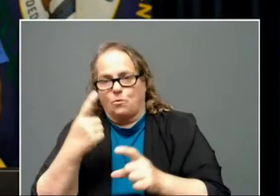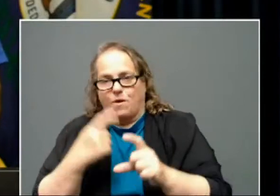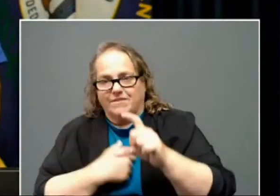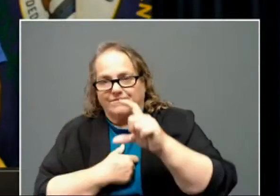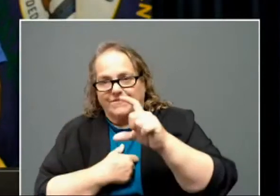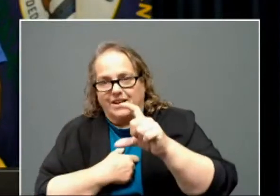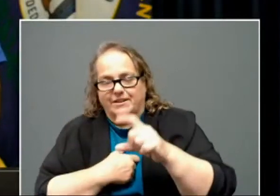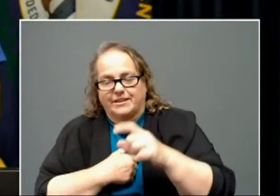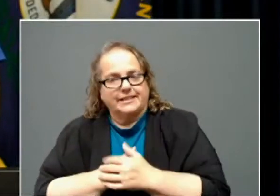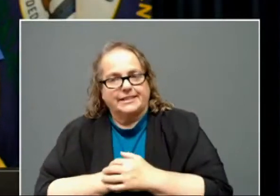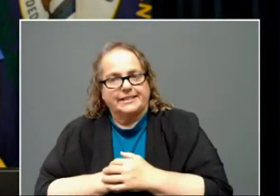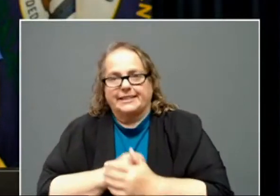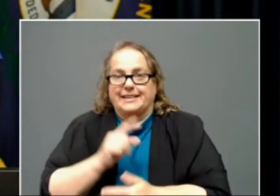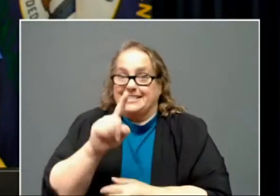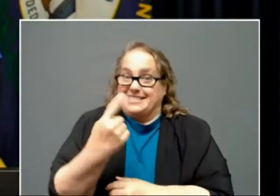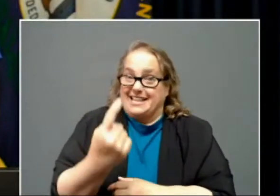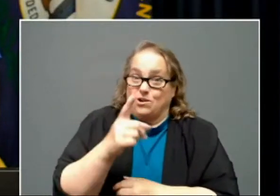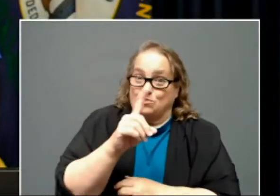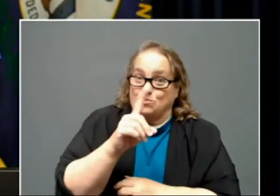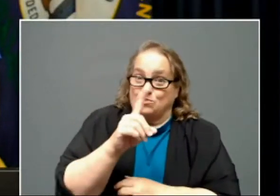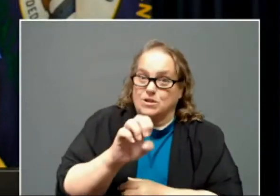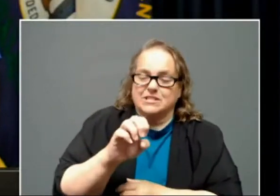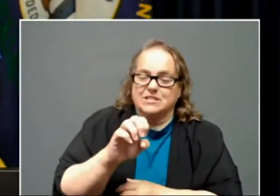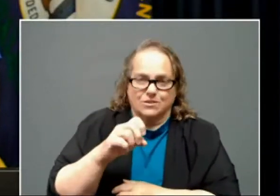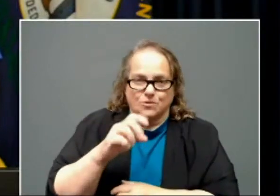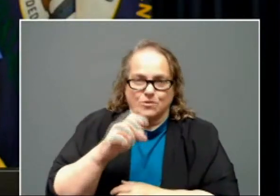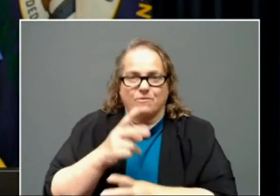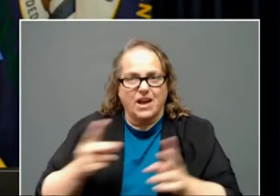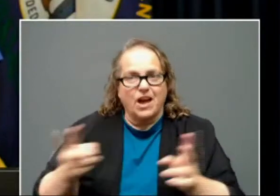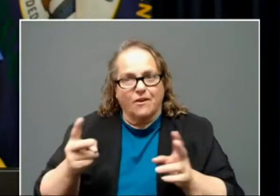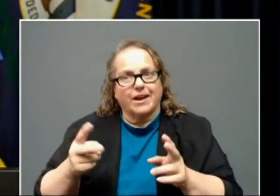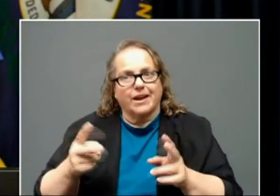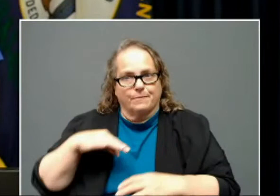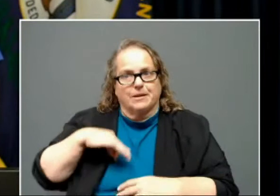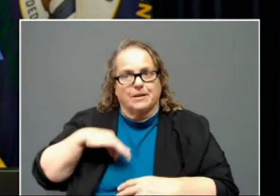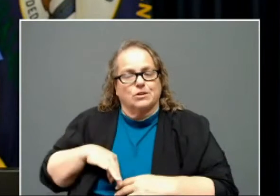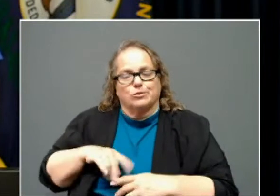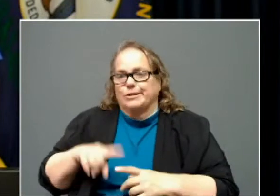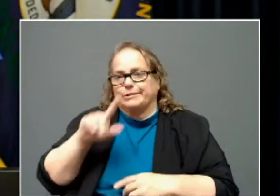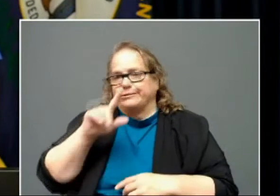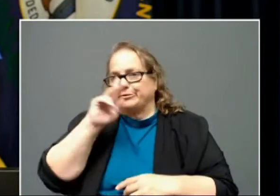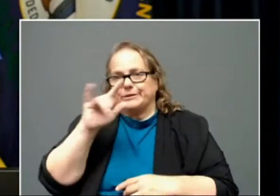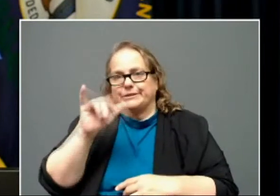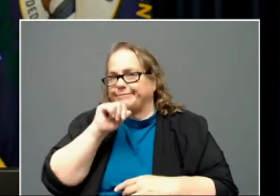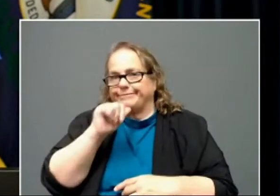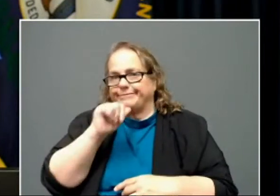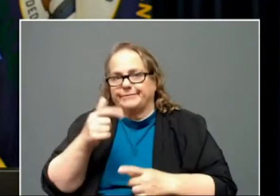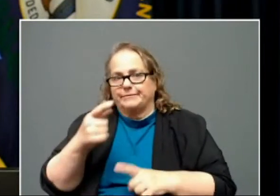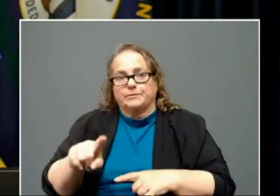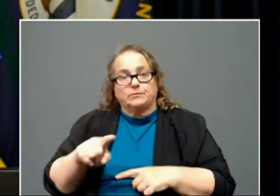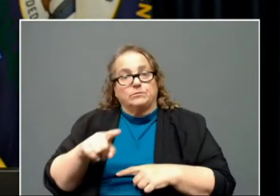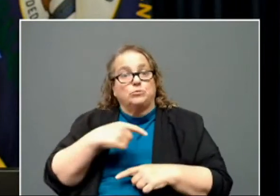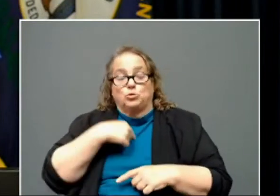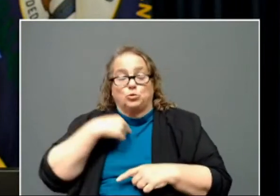going to happen, at least in the short term. And separately, we have not cut our orders, right, Steve, from the federal government?